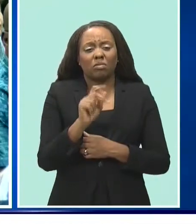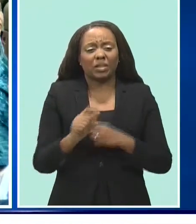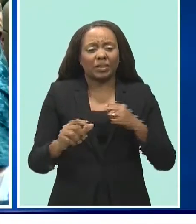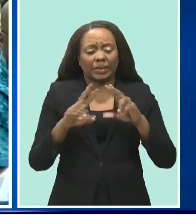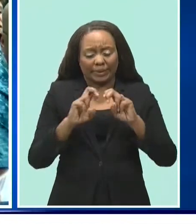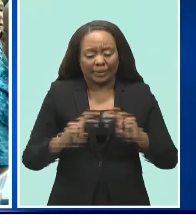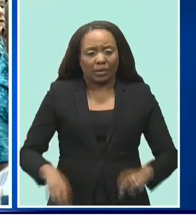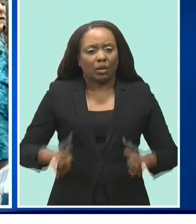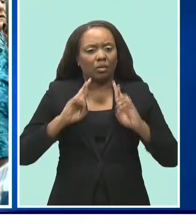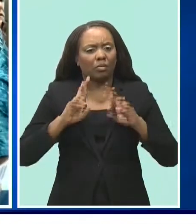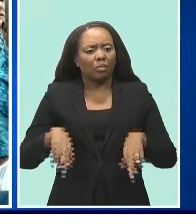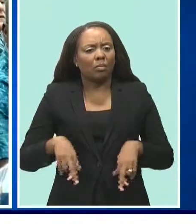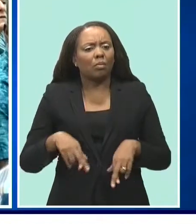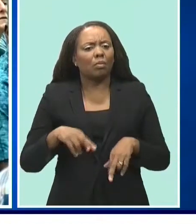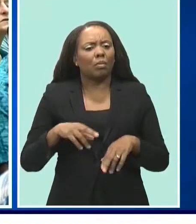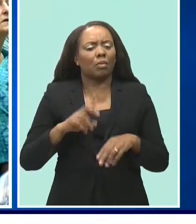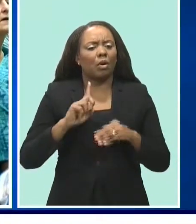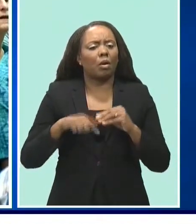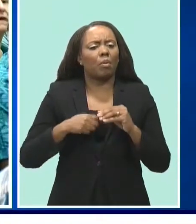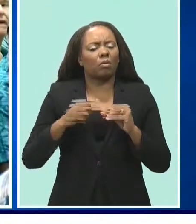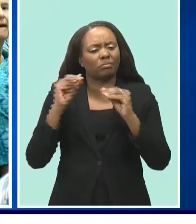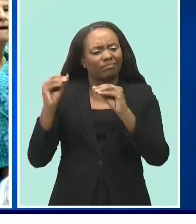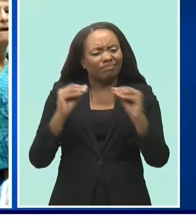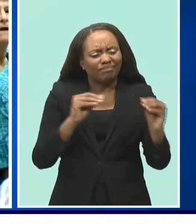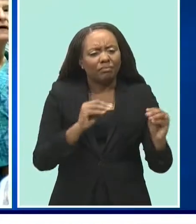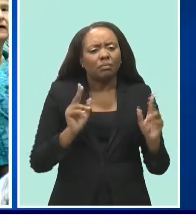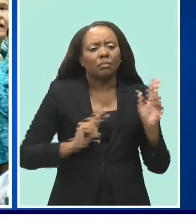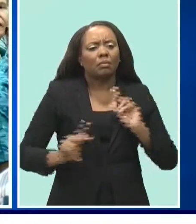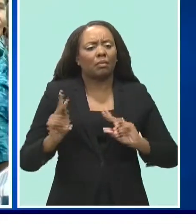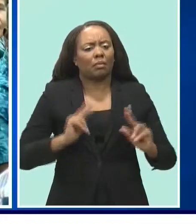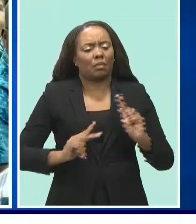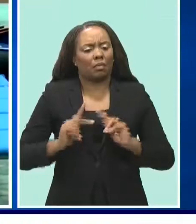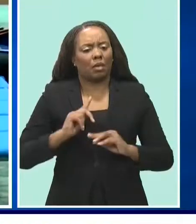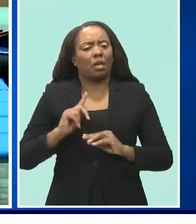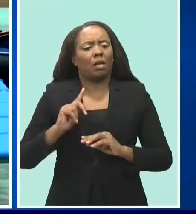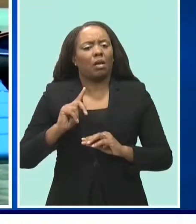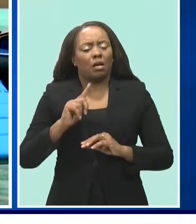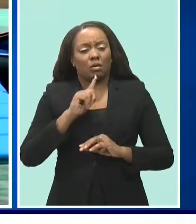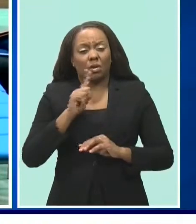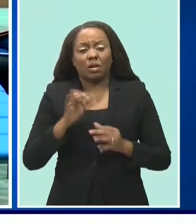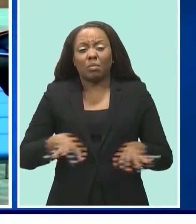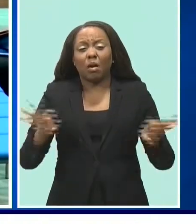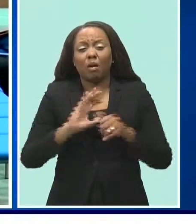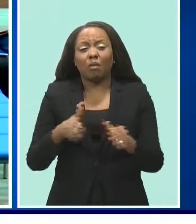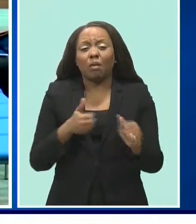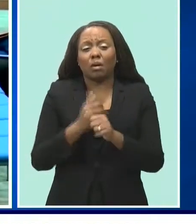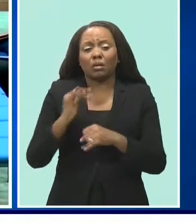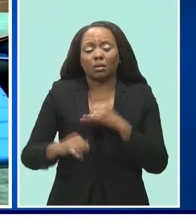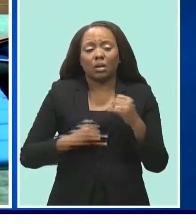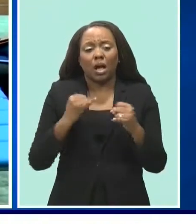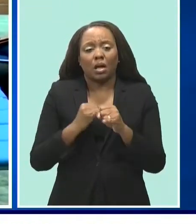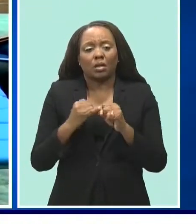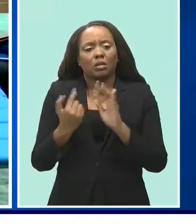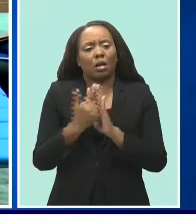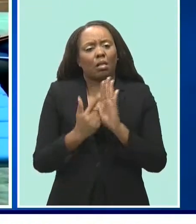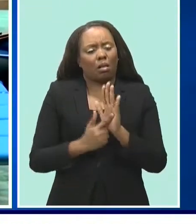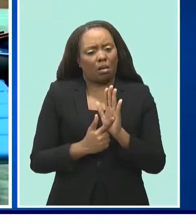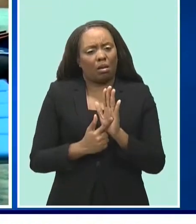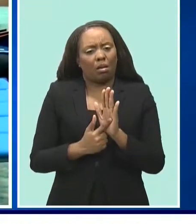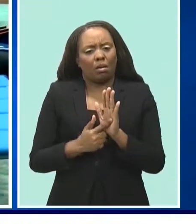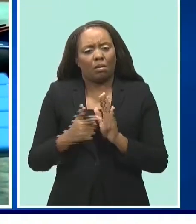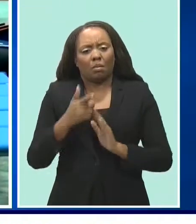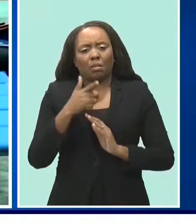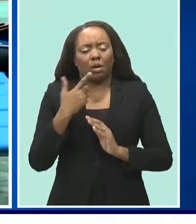Outreach and Sensitization session. Mr. Wright says it's important to follow the international standards to avoid the possibility of